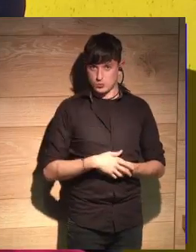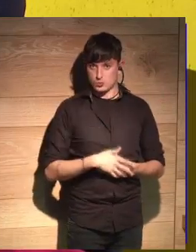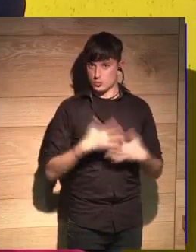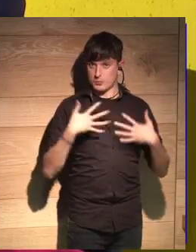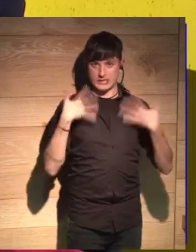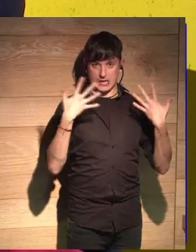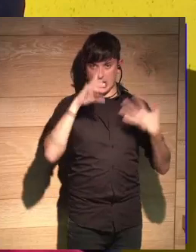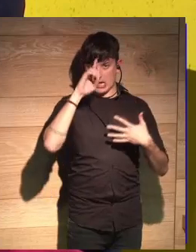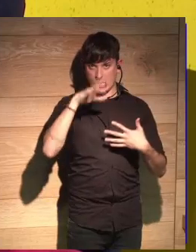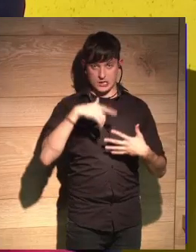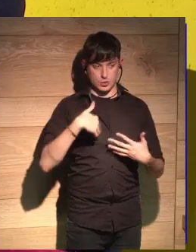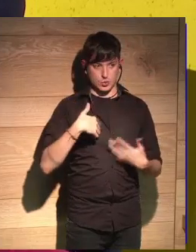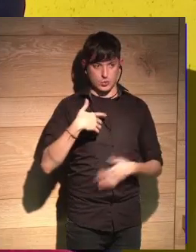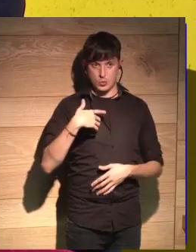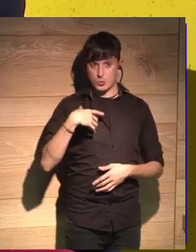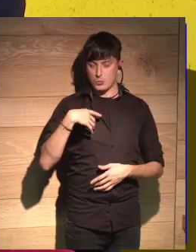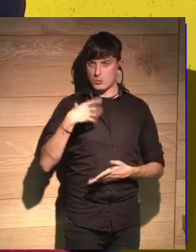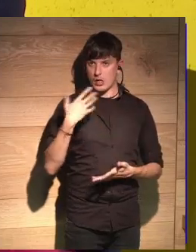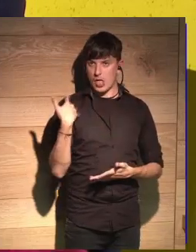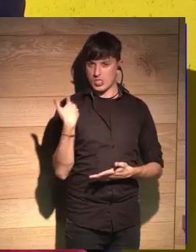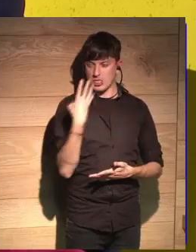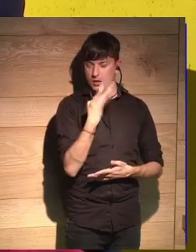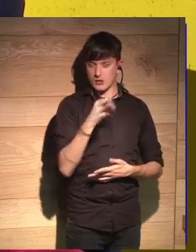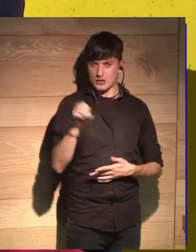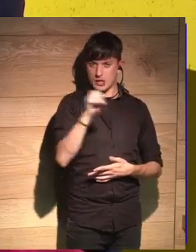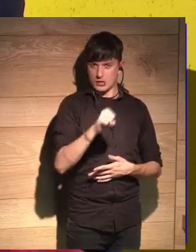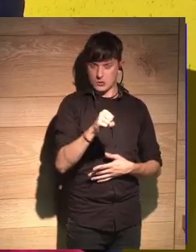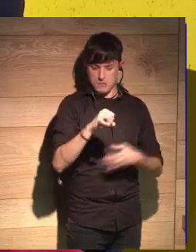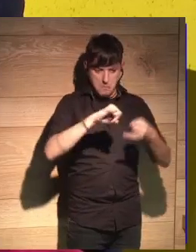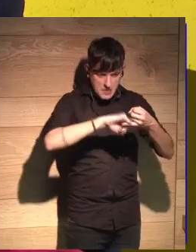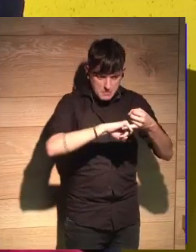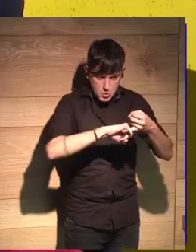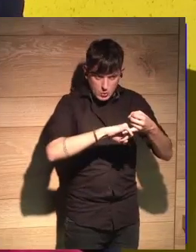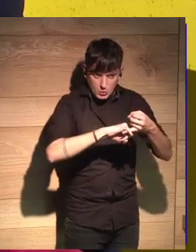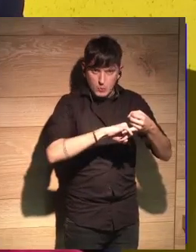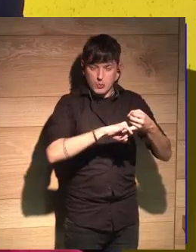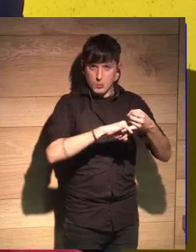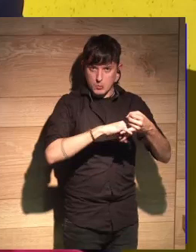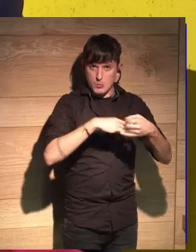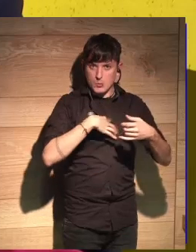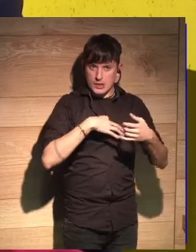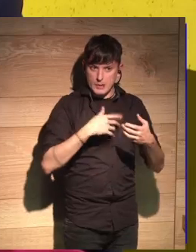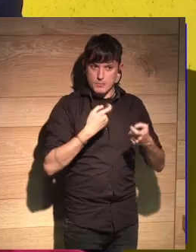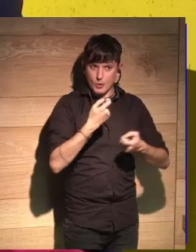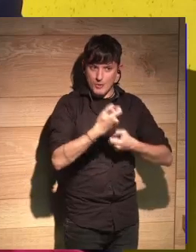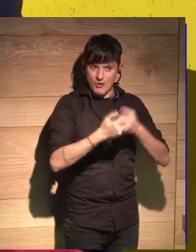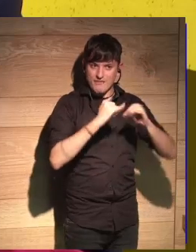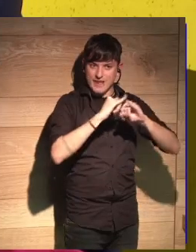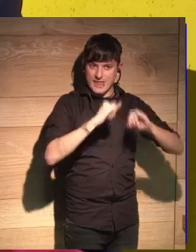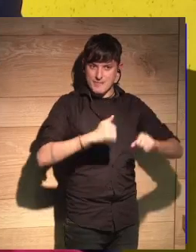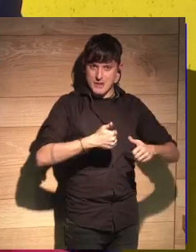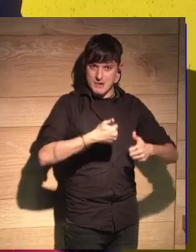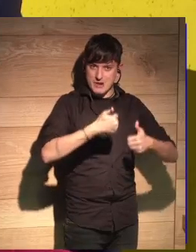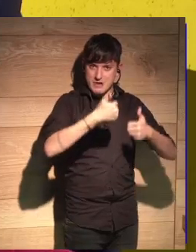expected 40 years ago that a marriage could get happier and happier for 38 years and